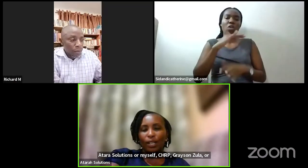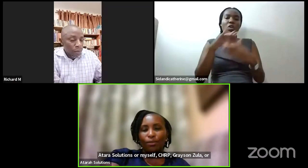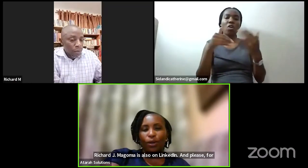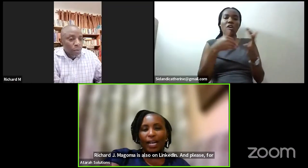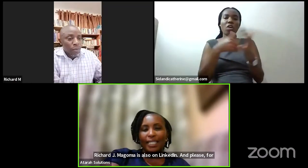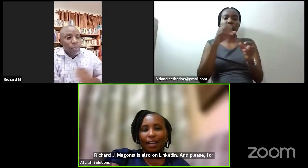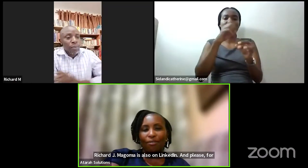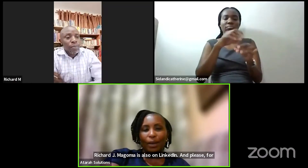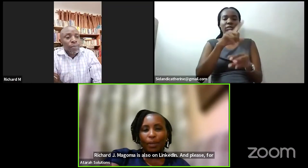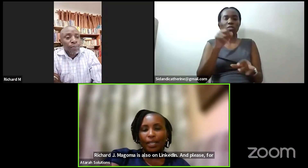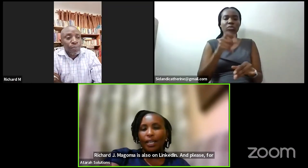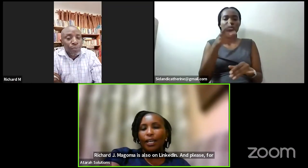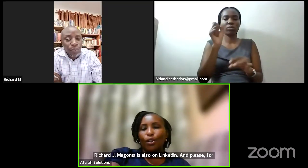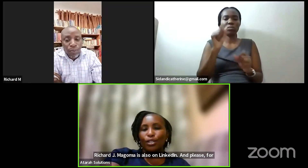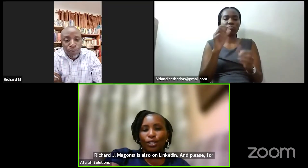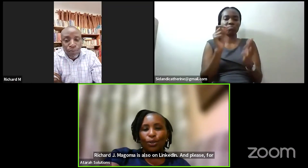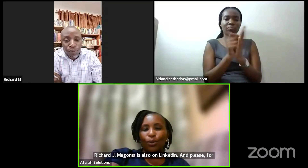to